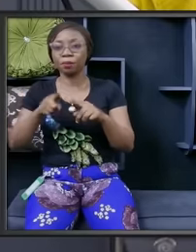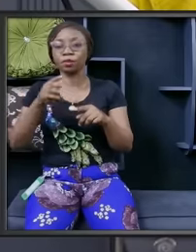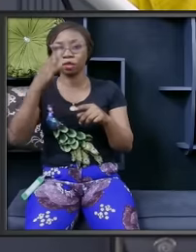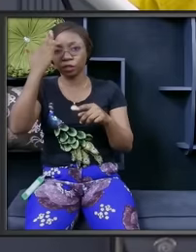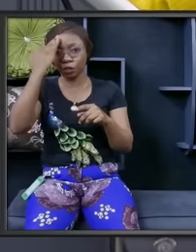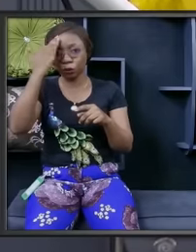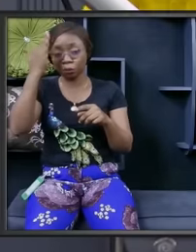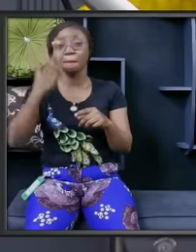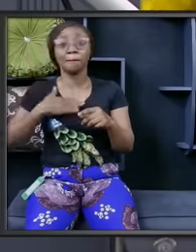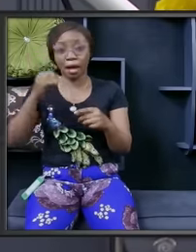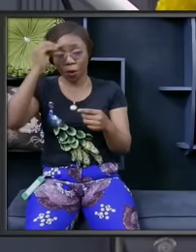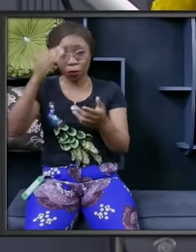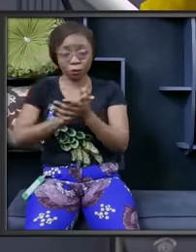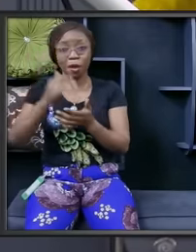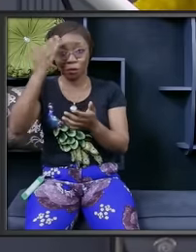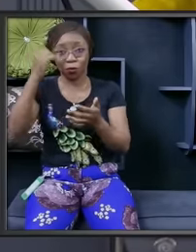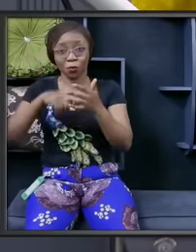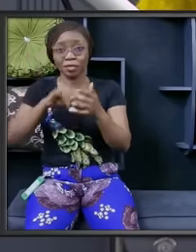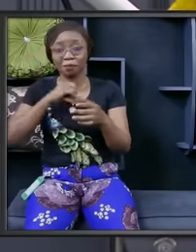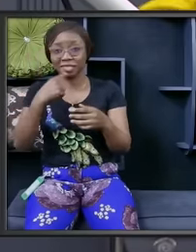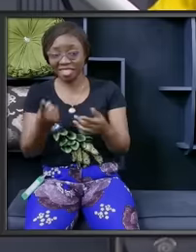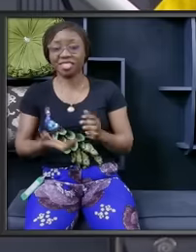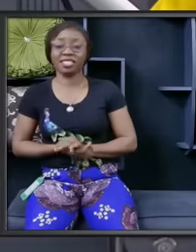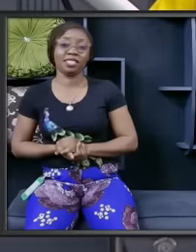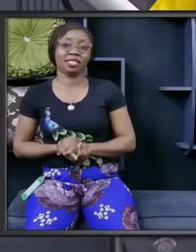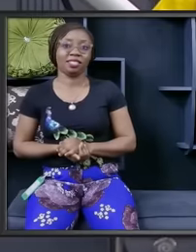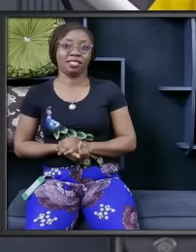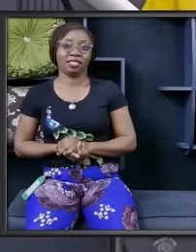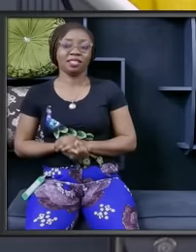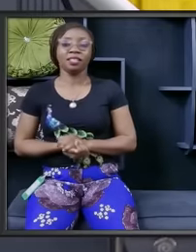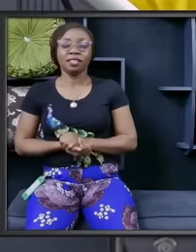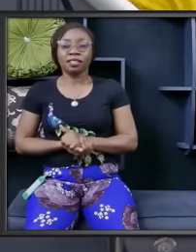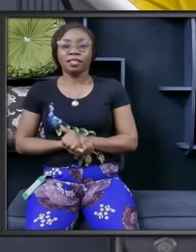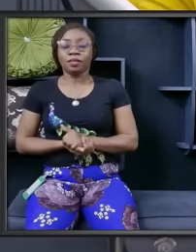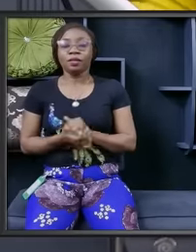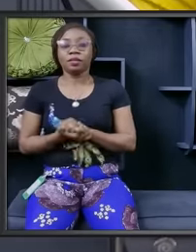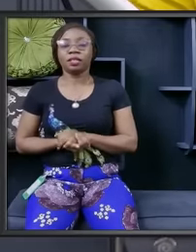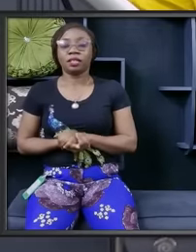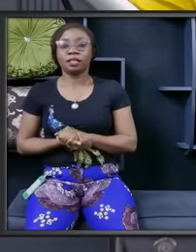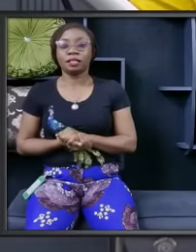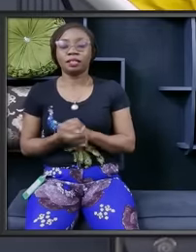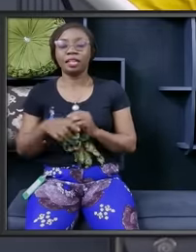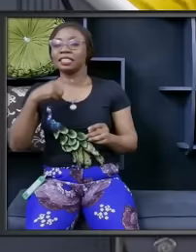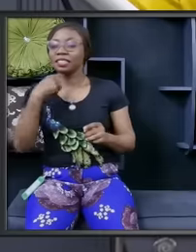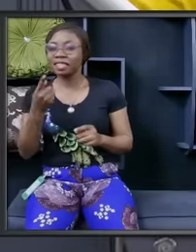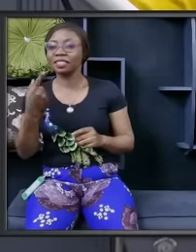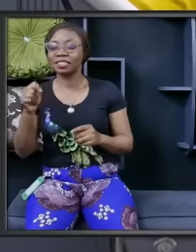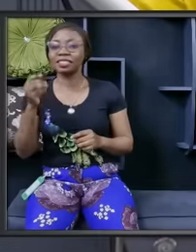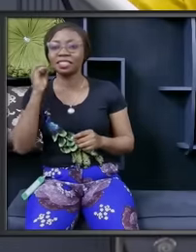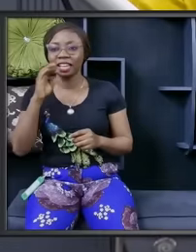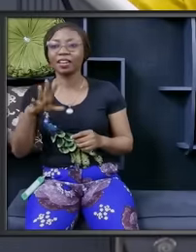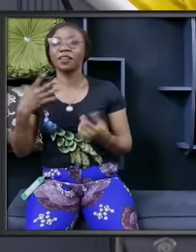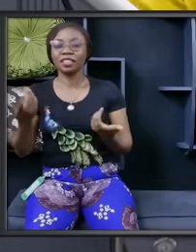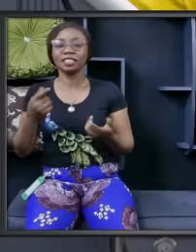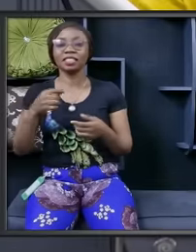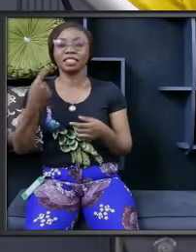know what I'm talking about. When he reach in turn, he go talk in own. So, he come the third, the girl. Now the girl, they tell